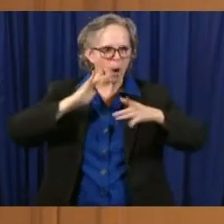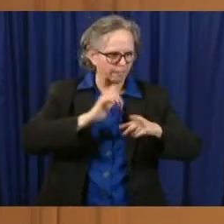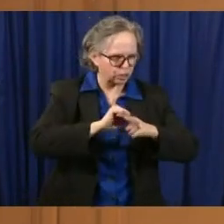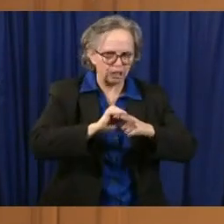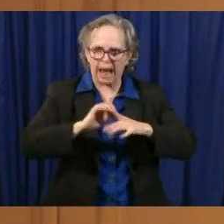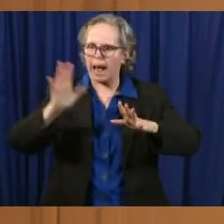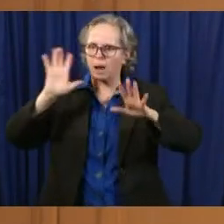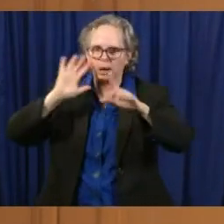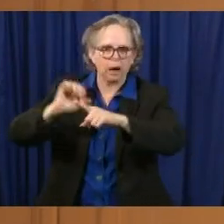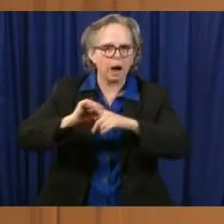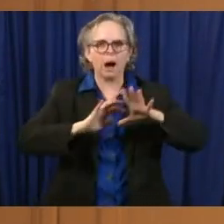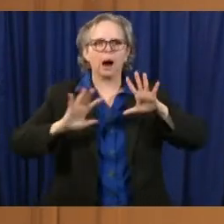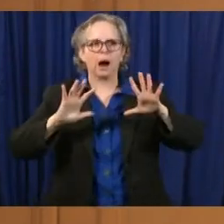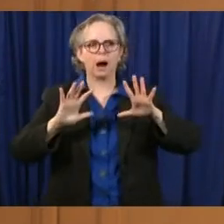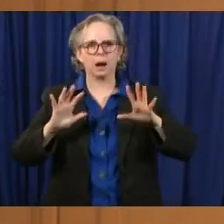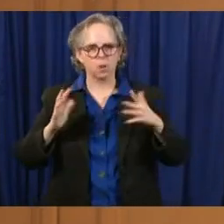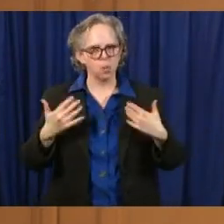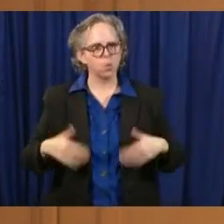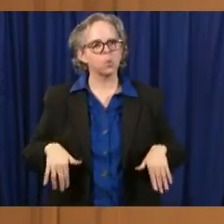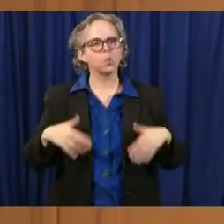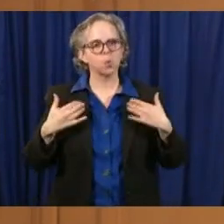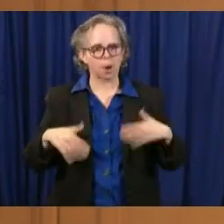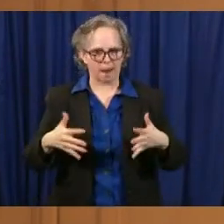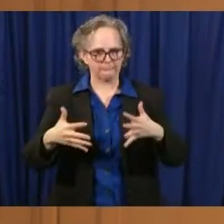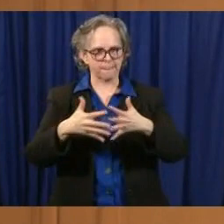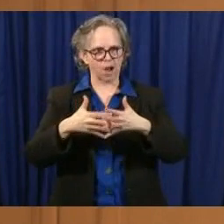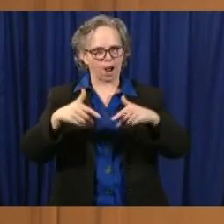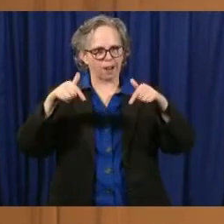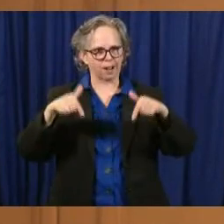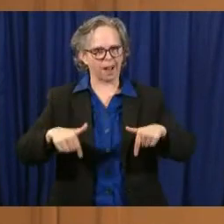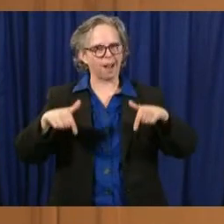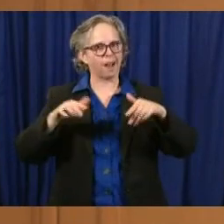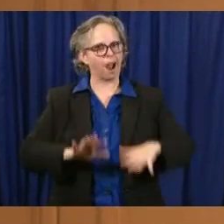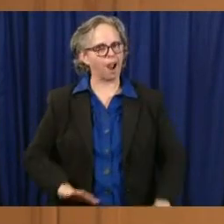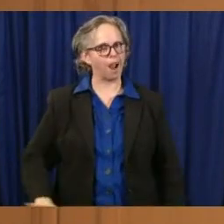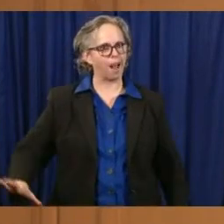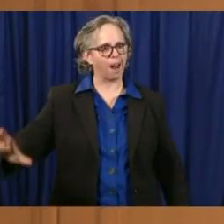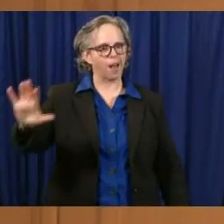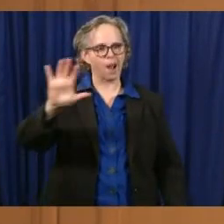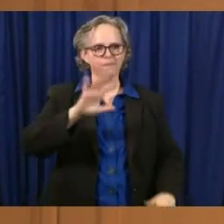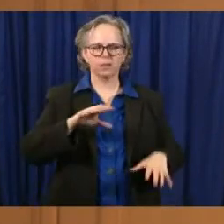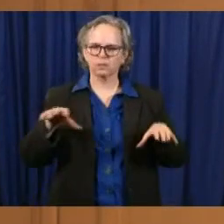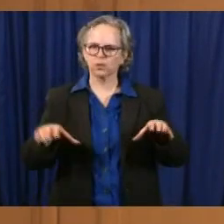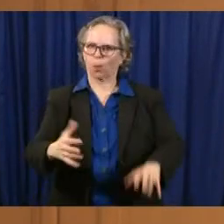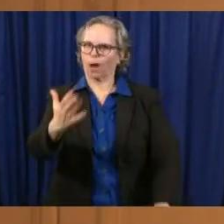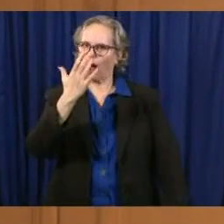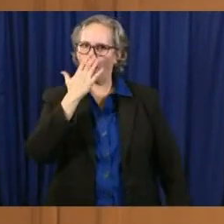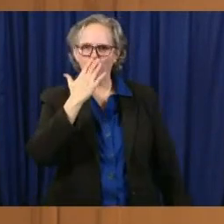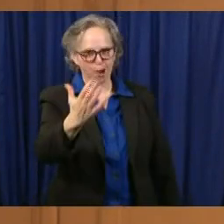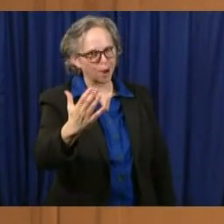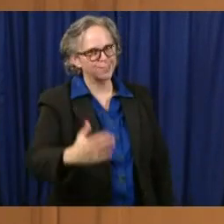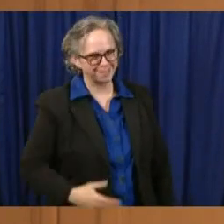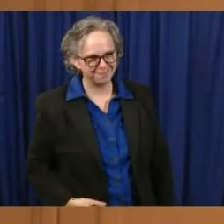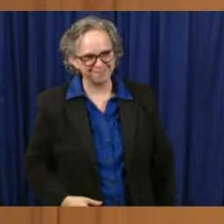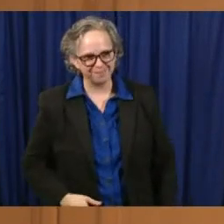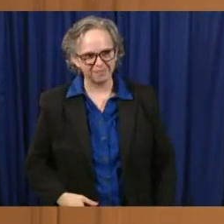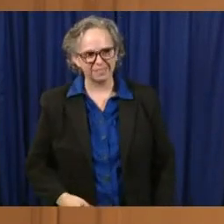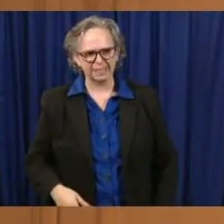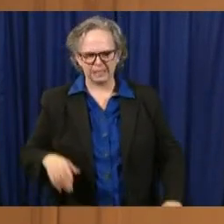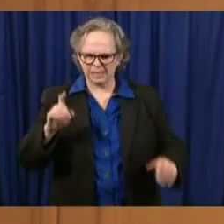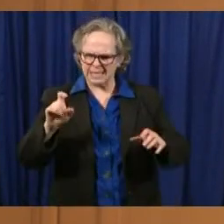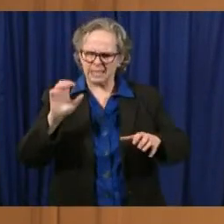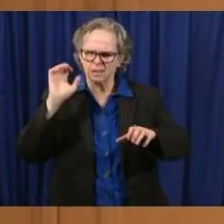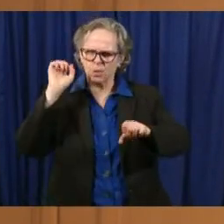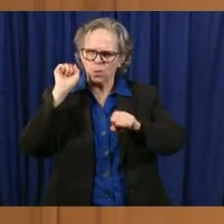as a country, ASTO, which is my professional organization alongside Johns Hopkins, is really talking about how we